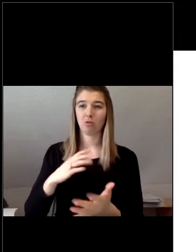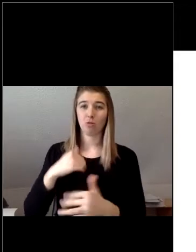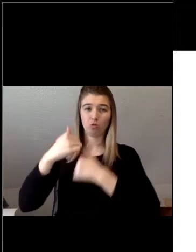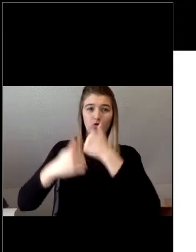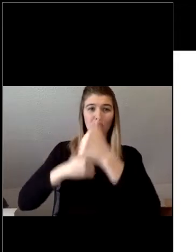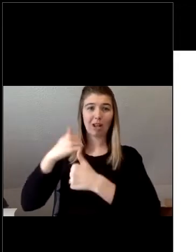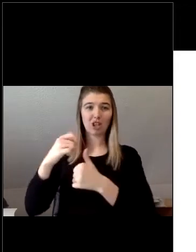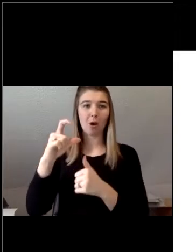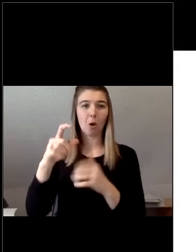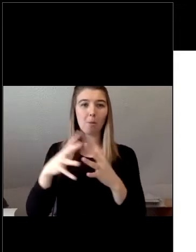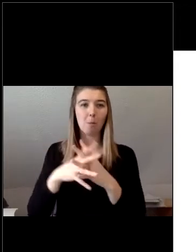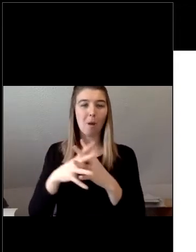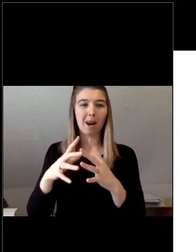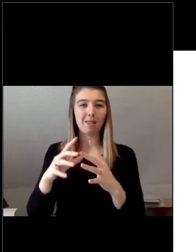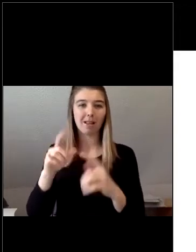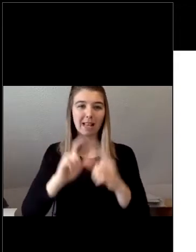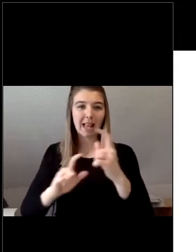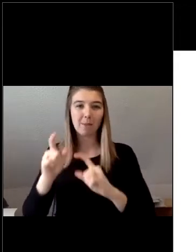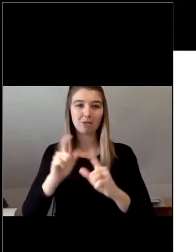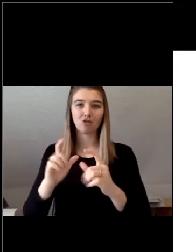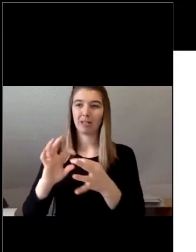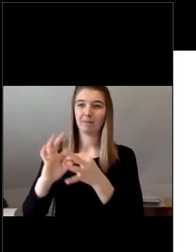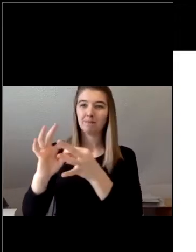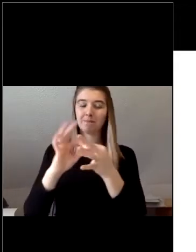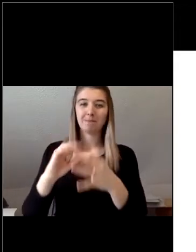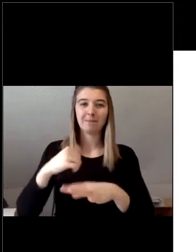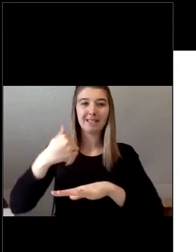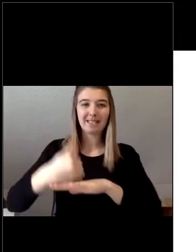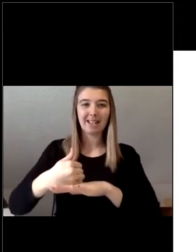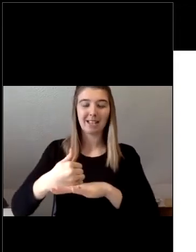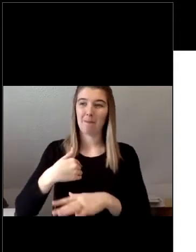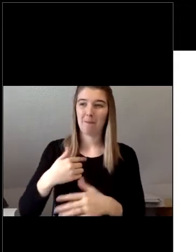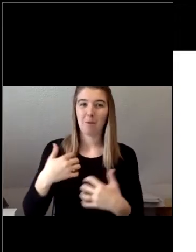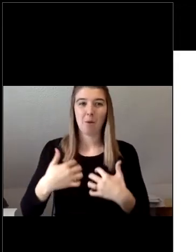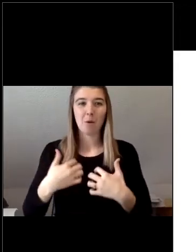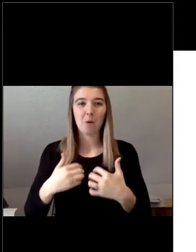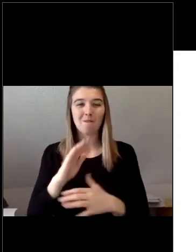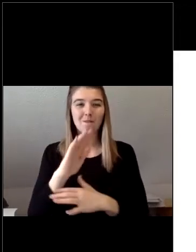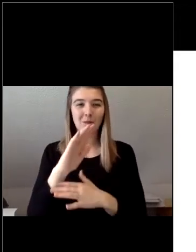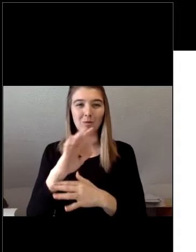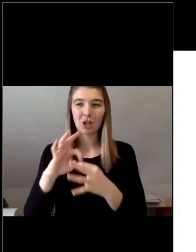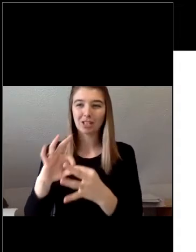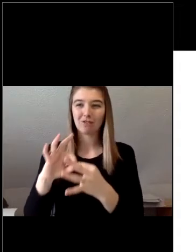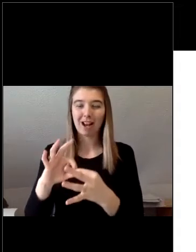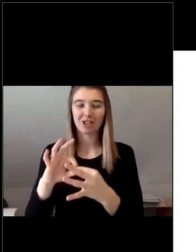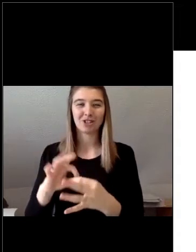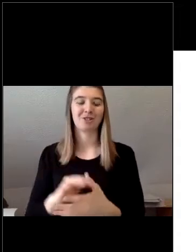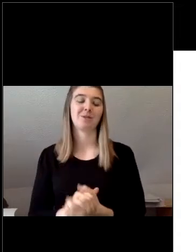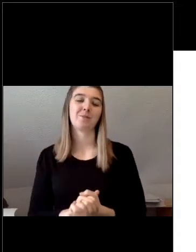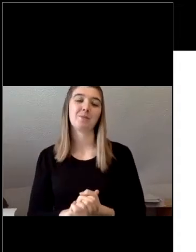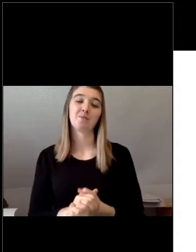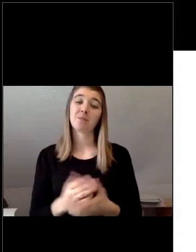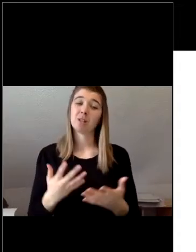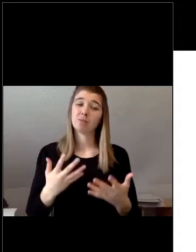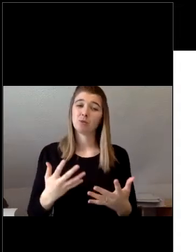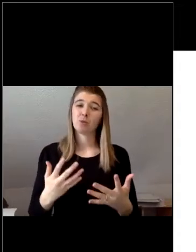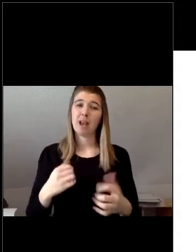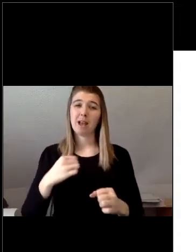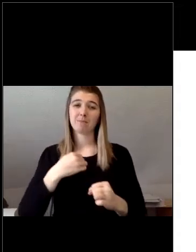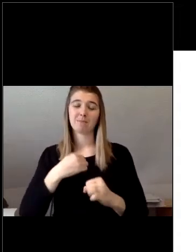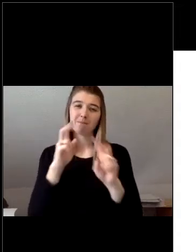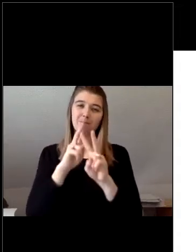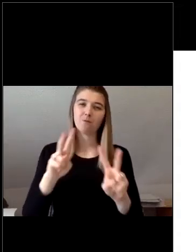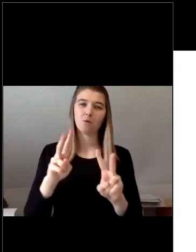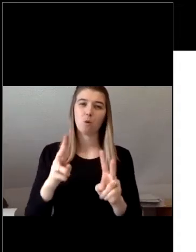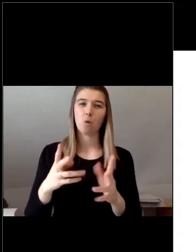Chemistry, and I look forward to continued interactions. Today, I'll be bringing a perspective on the role that organizations supporting science